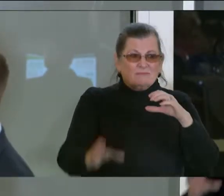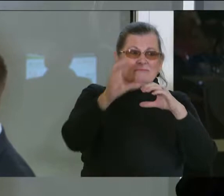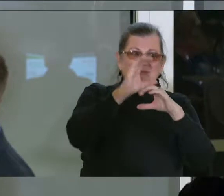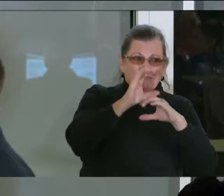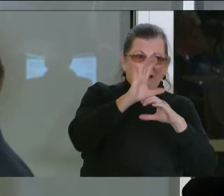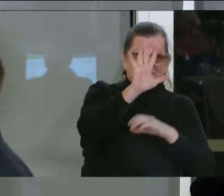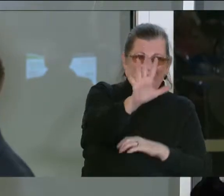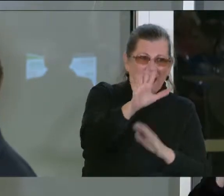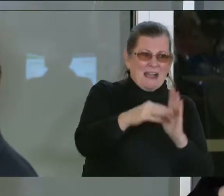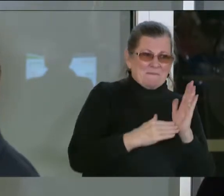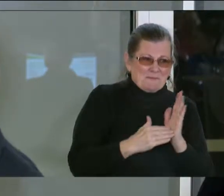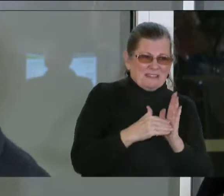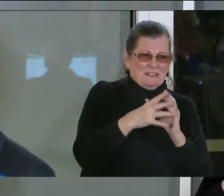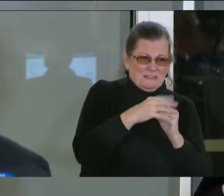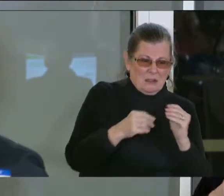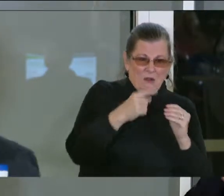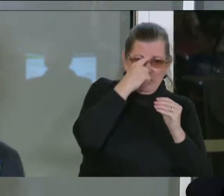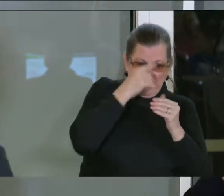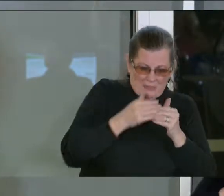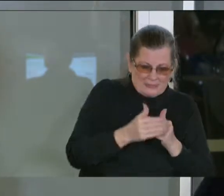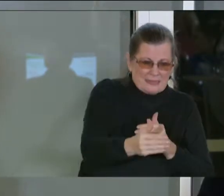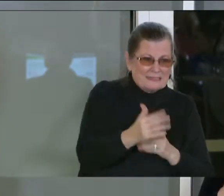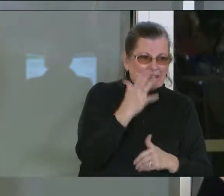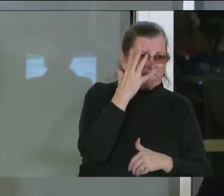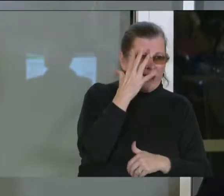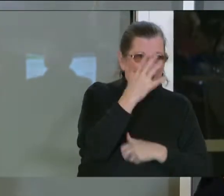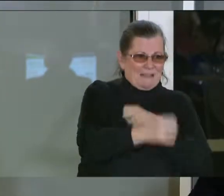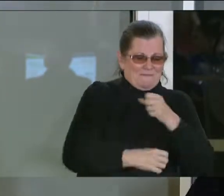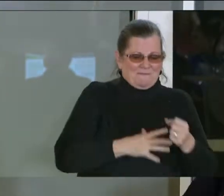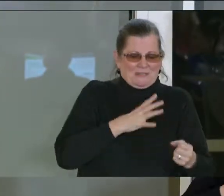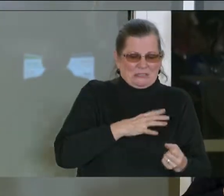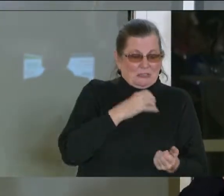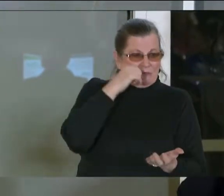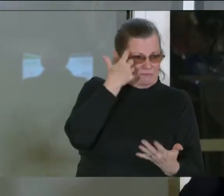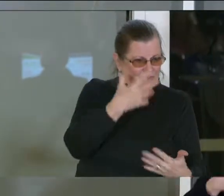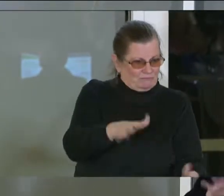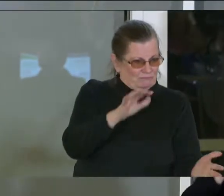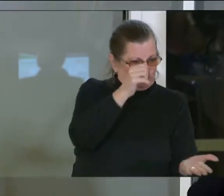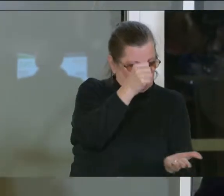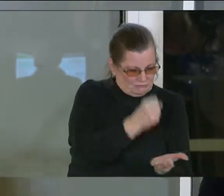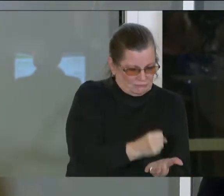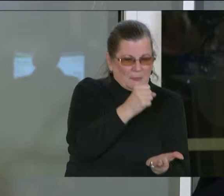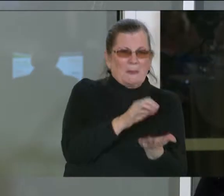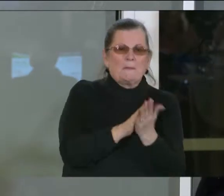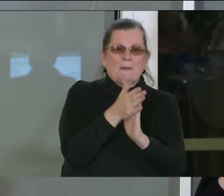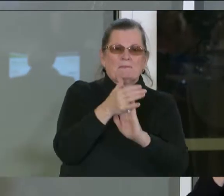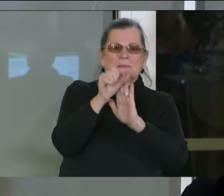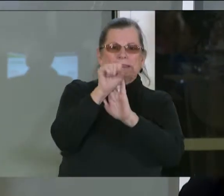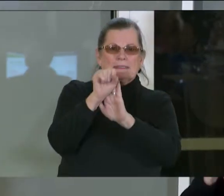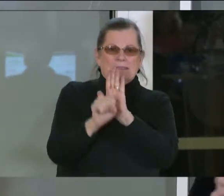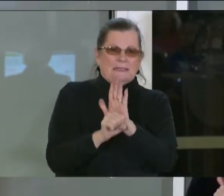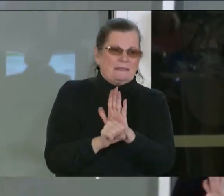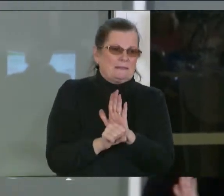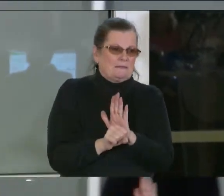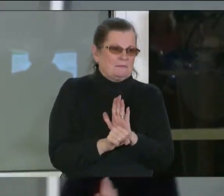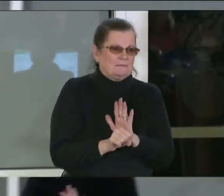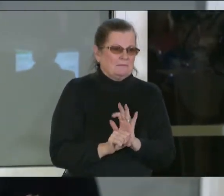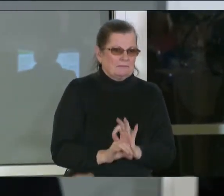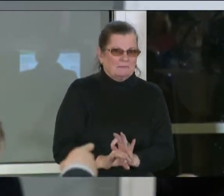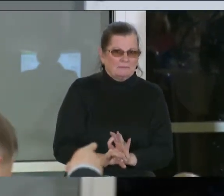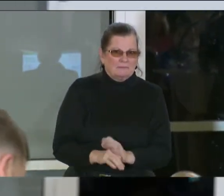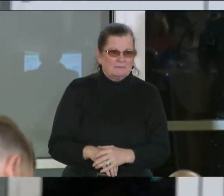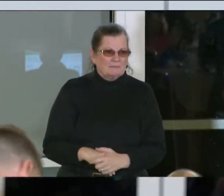this done. We want to bring it home. So, thank you. Thank you so much. And we will become the 51st